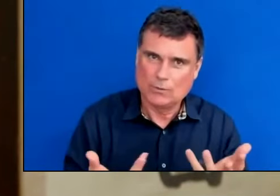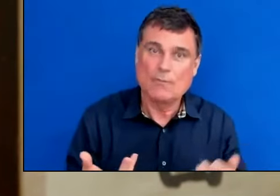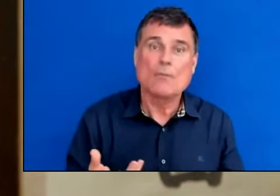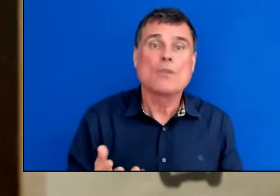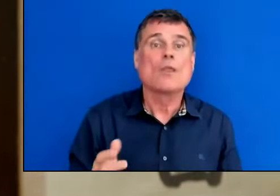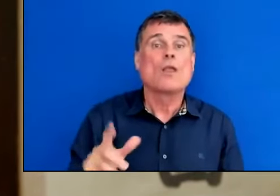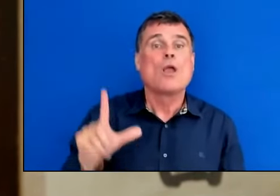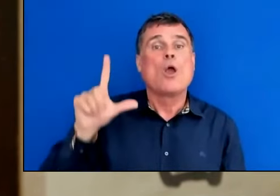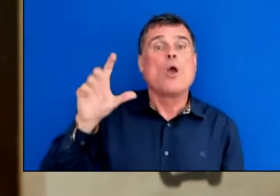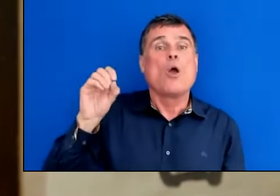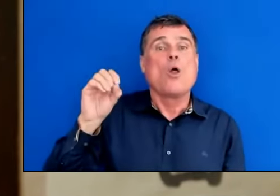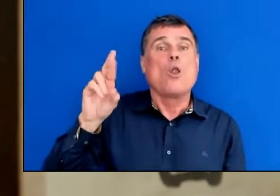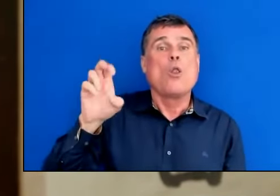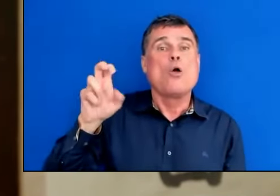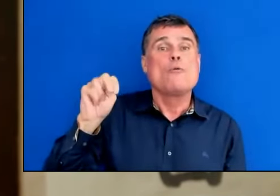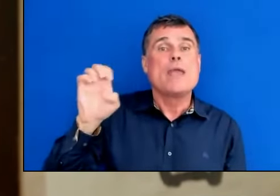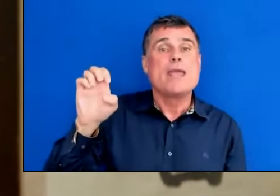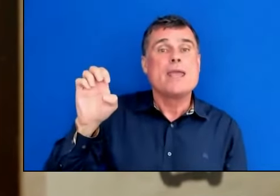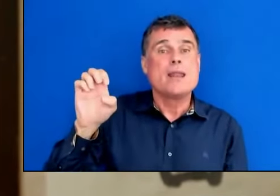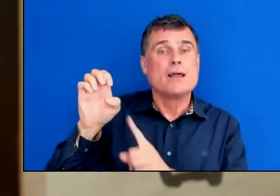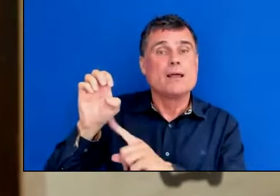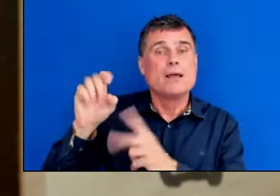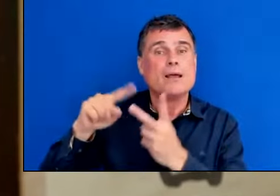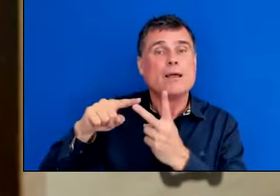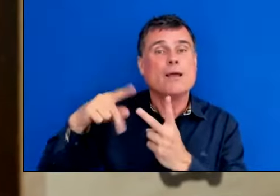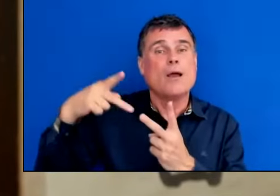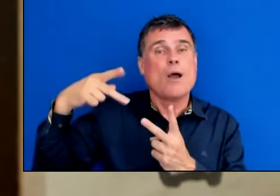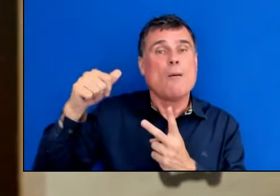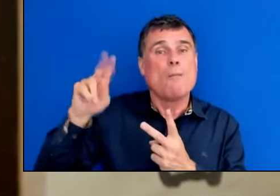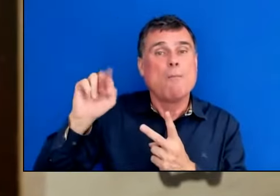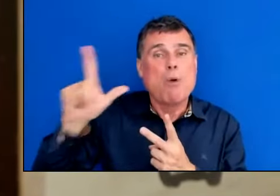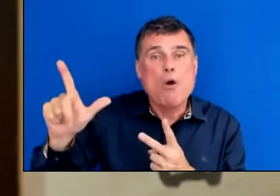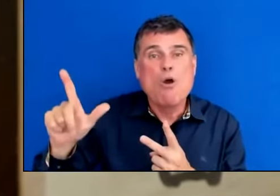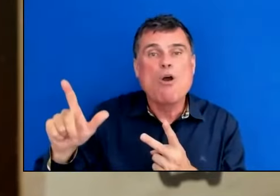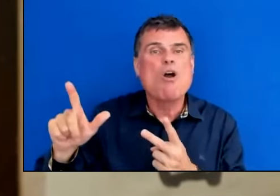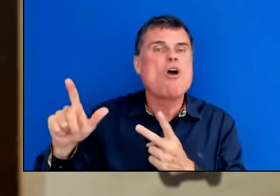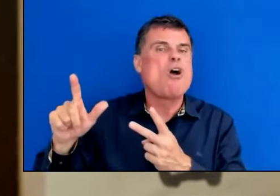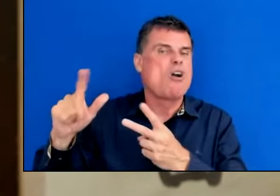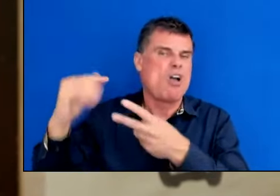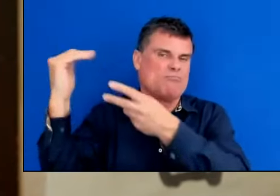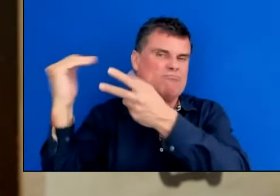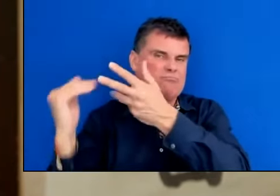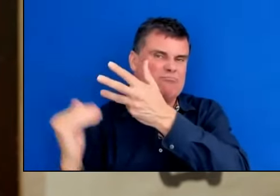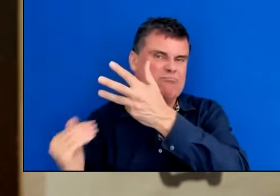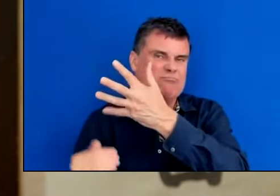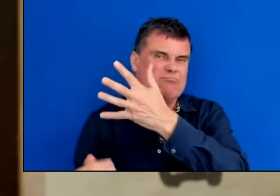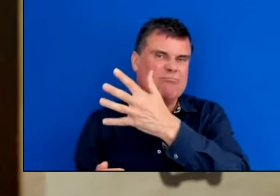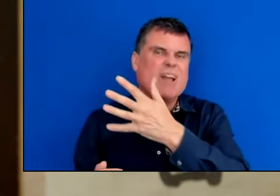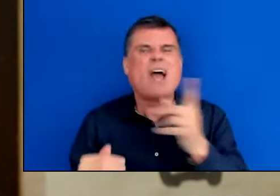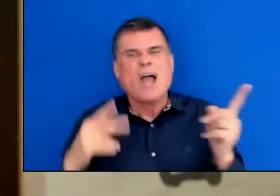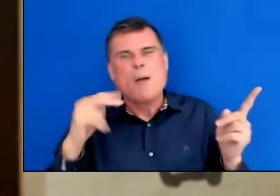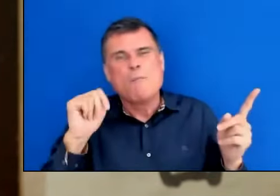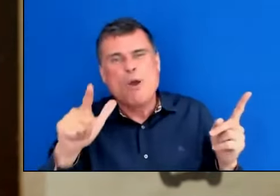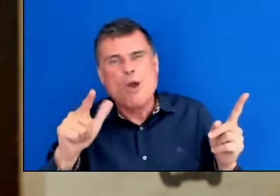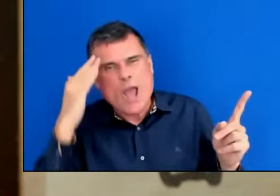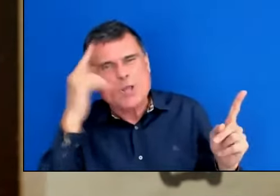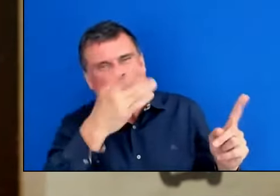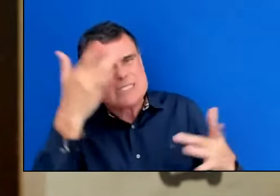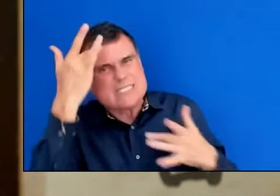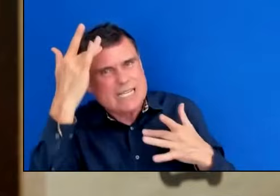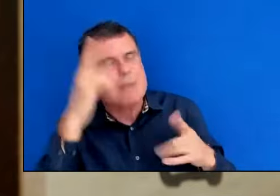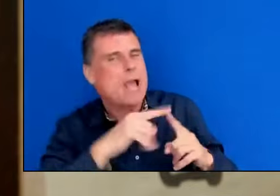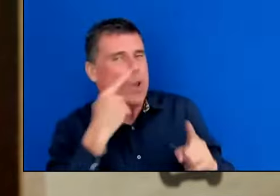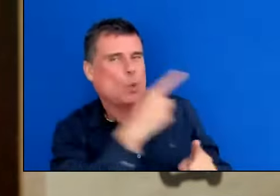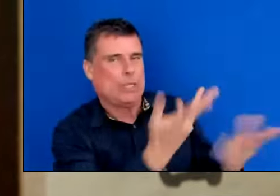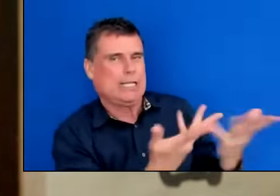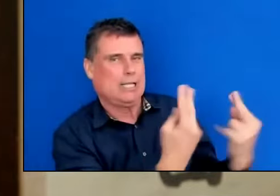by, as a government, by Lorene and Suzanne and Paul Correa, and Paul, you need to know you've got your own square on Hollywood Squares here. We're live